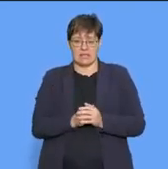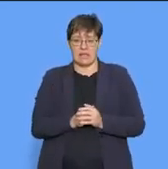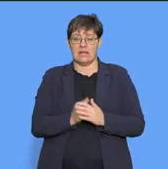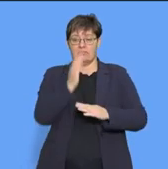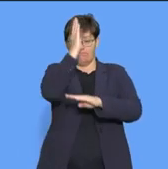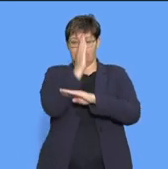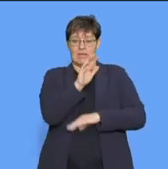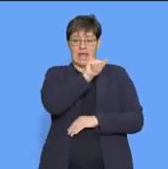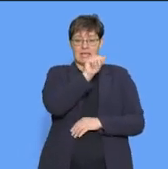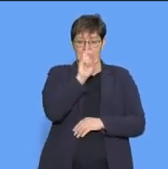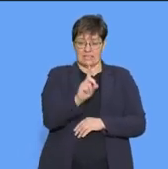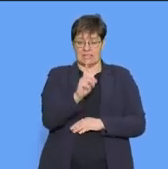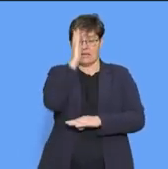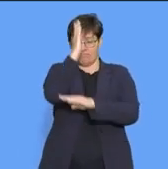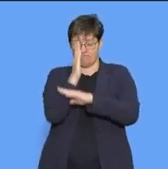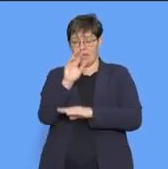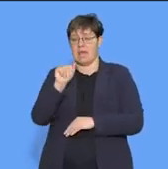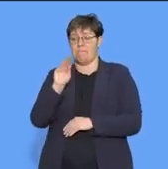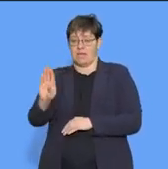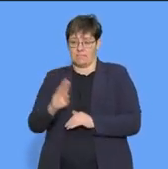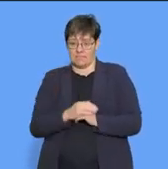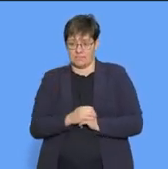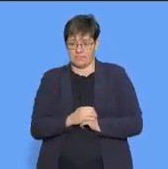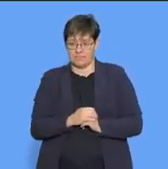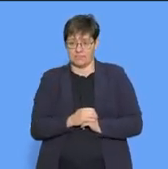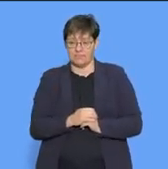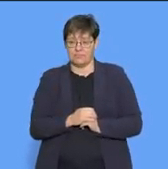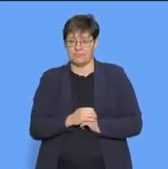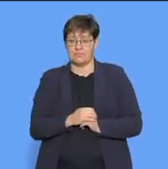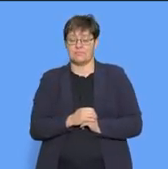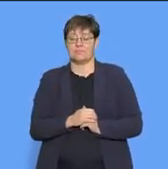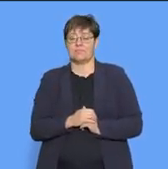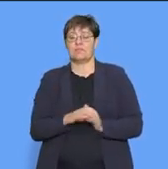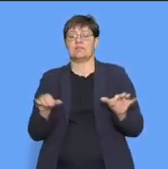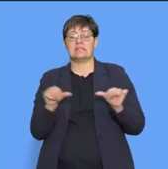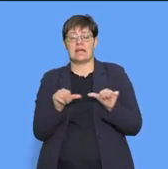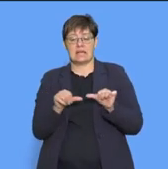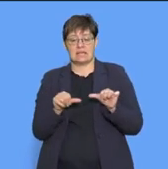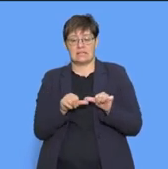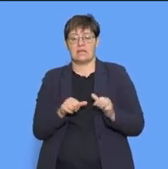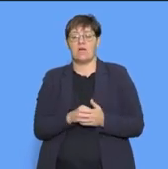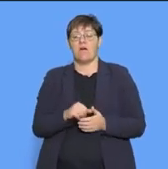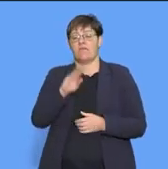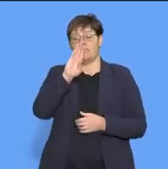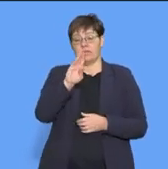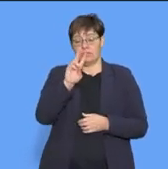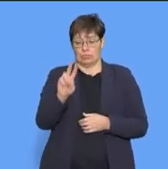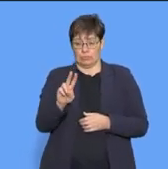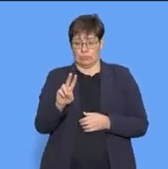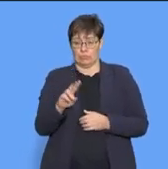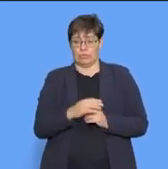the lengths of the 3 sides of that triangle. They want us to calculate the size of B2.